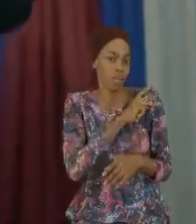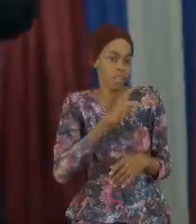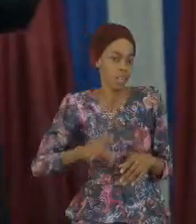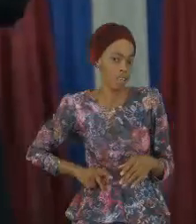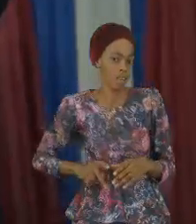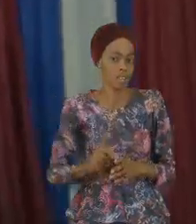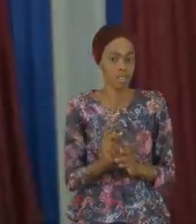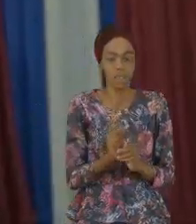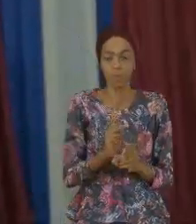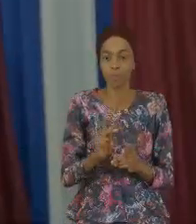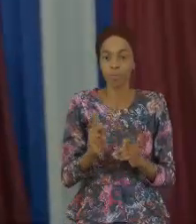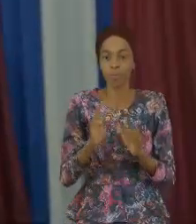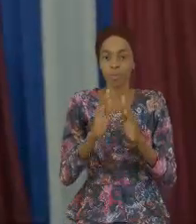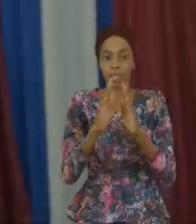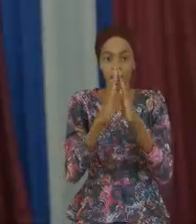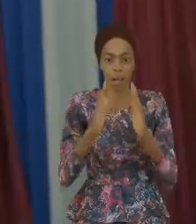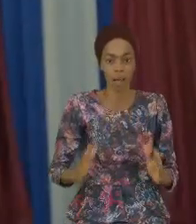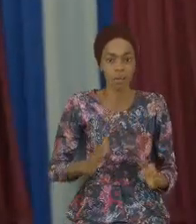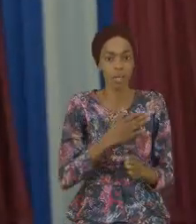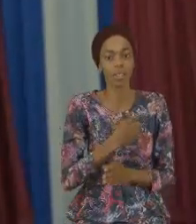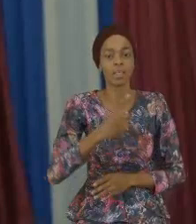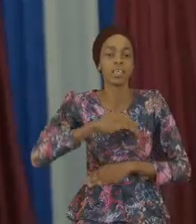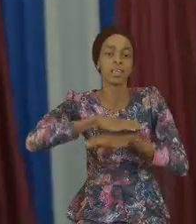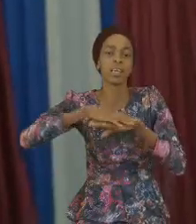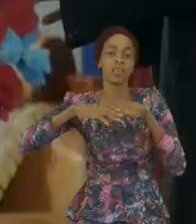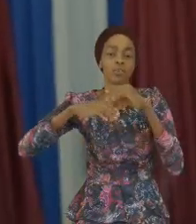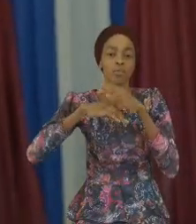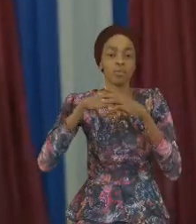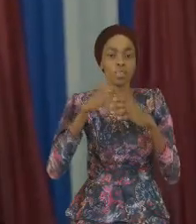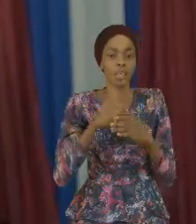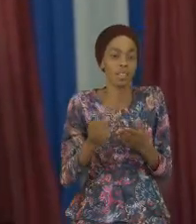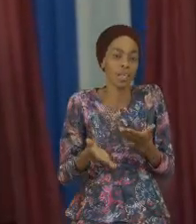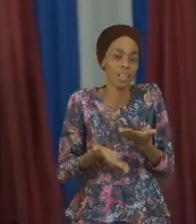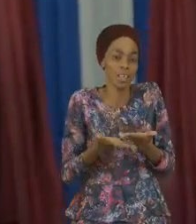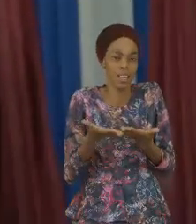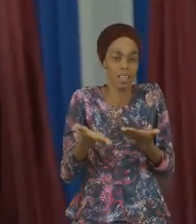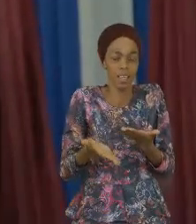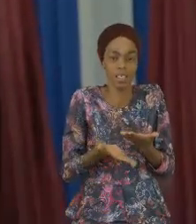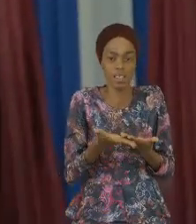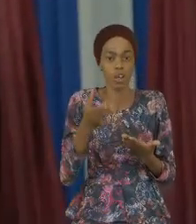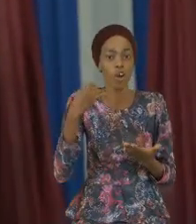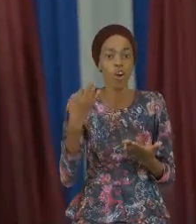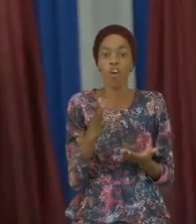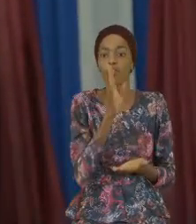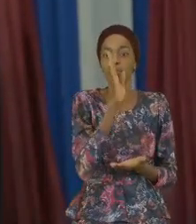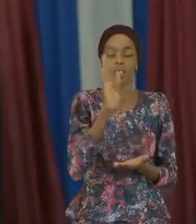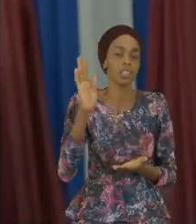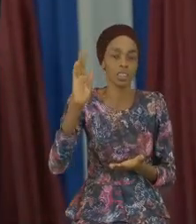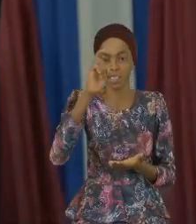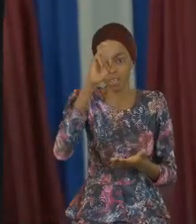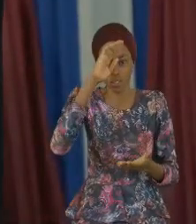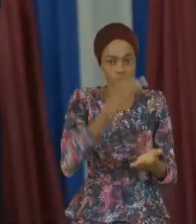and the ease and the luxury of being a son of Pharaoh's daughter,